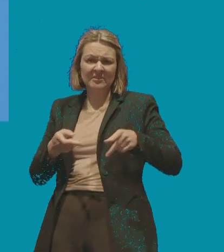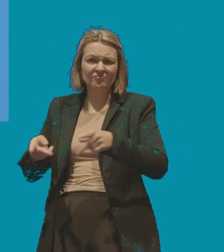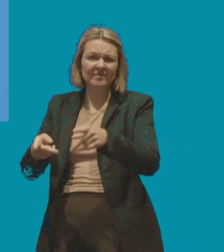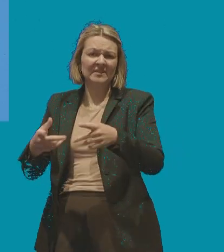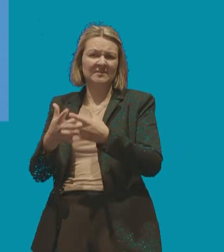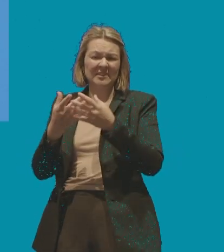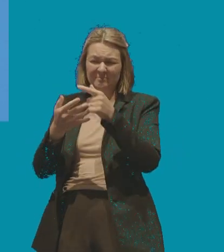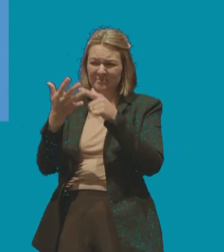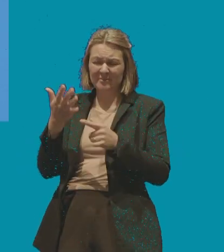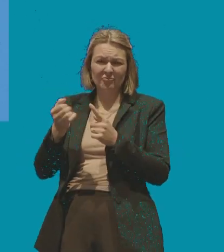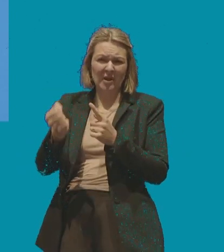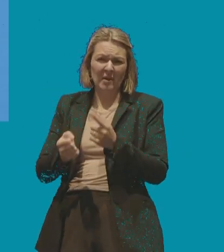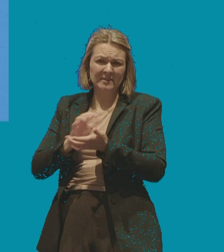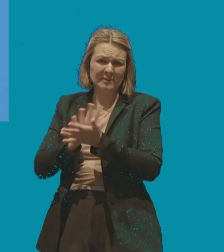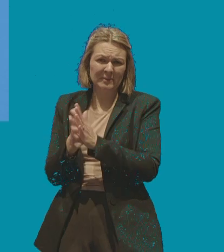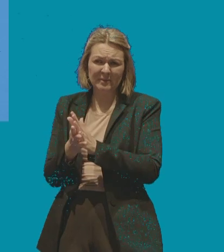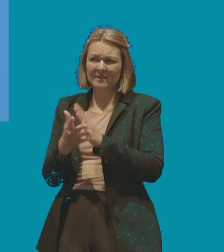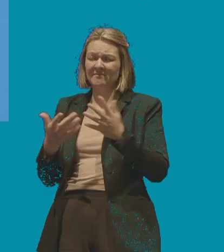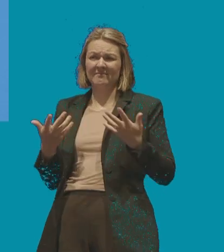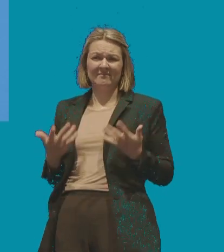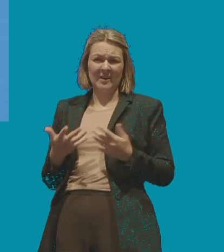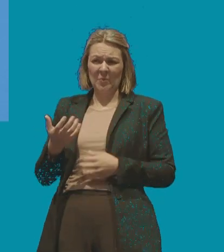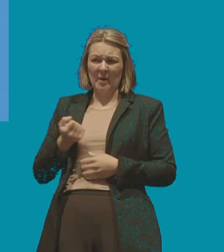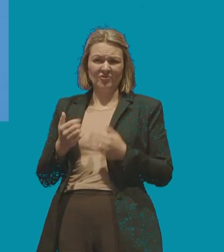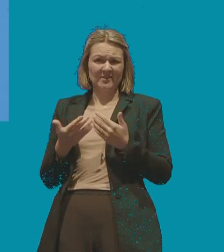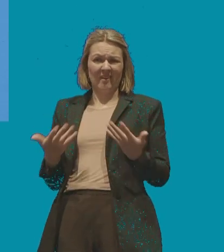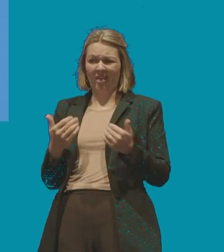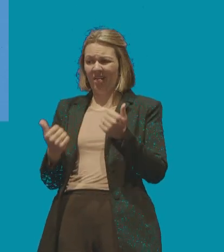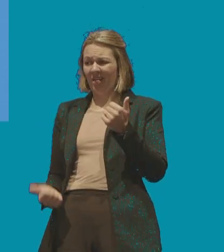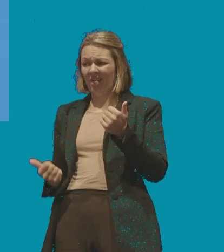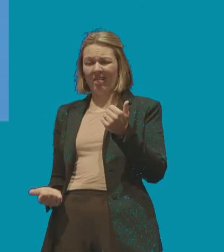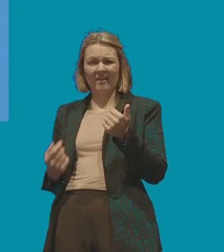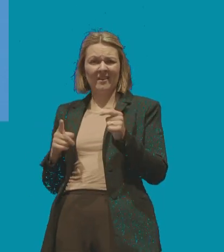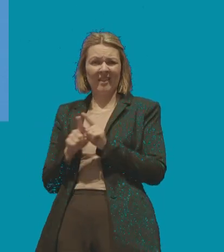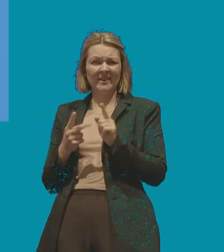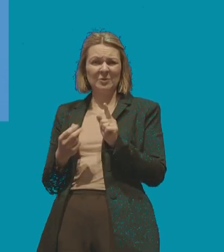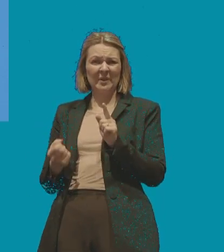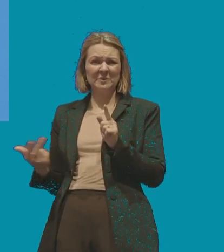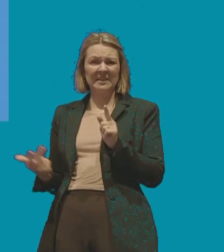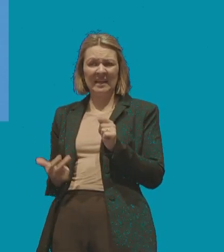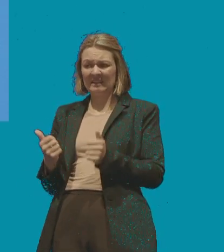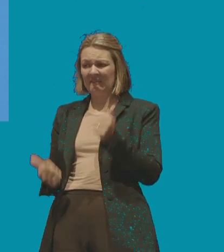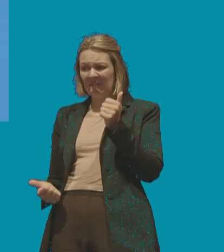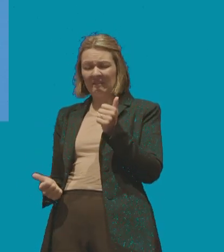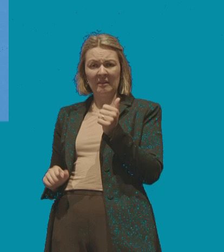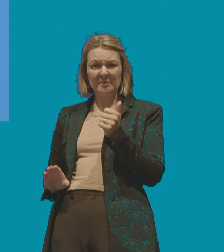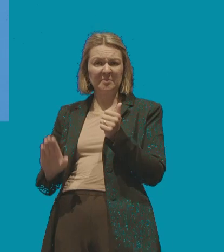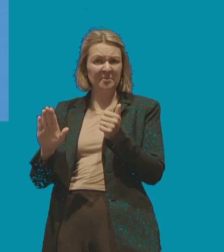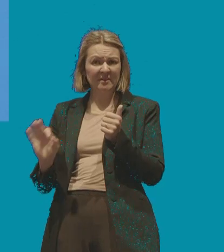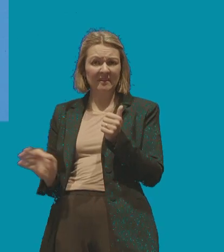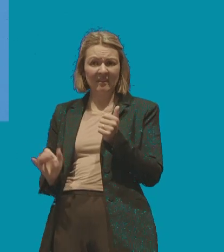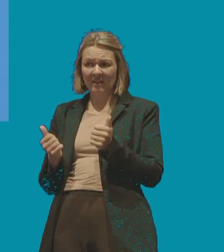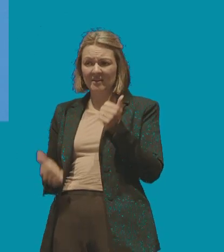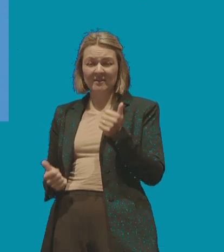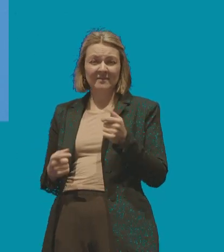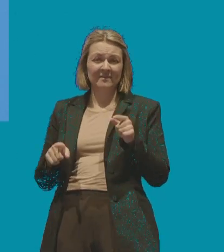chaos, wages lower now in real terms than they were in 2008, and our civil service, the glue that holds our